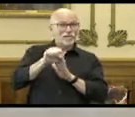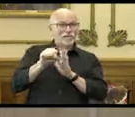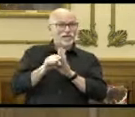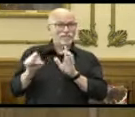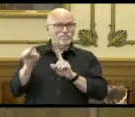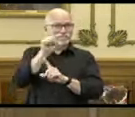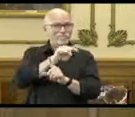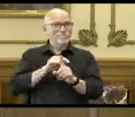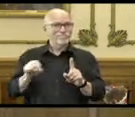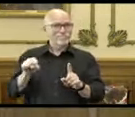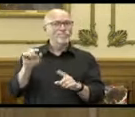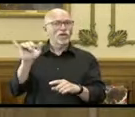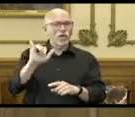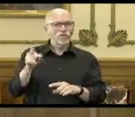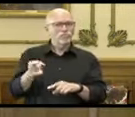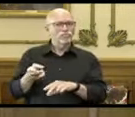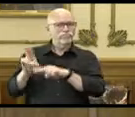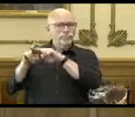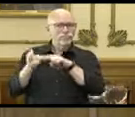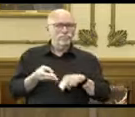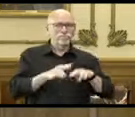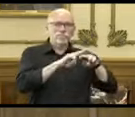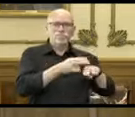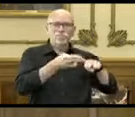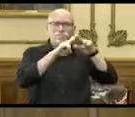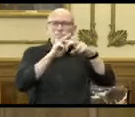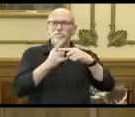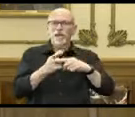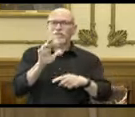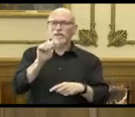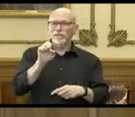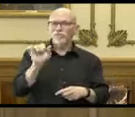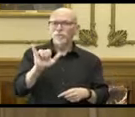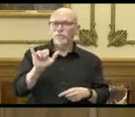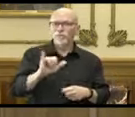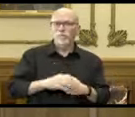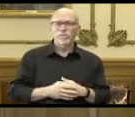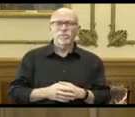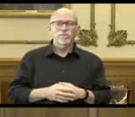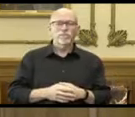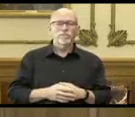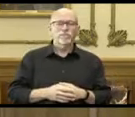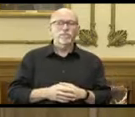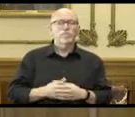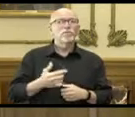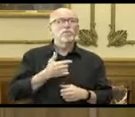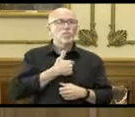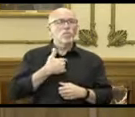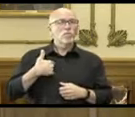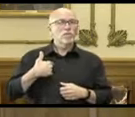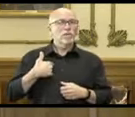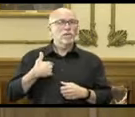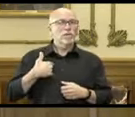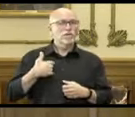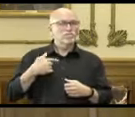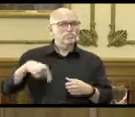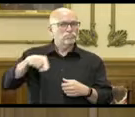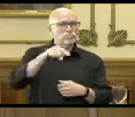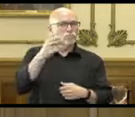all experiencing increases in positive cases as well. We have, as